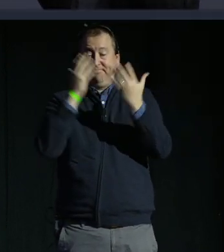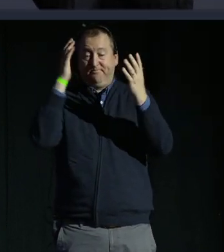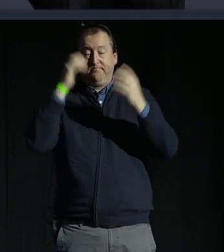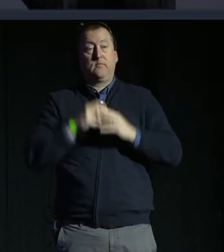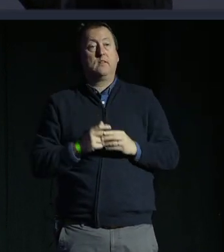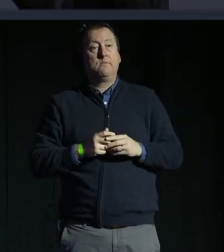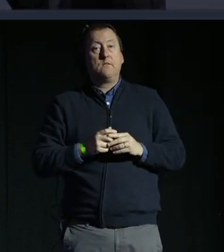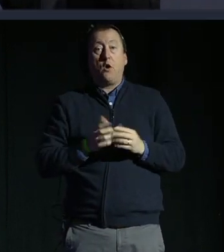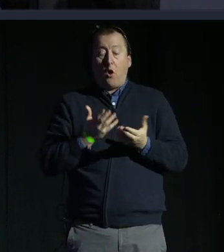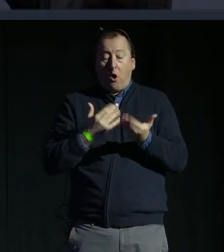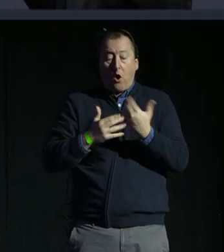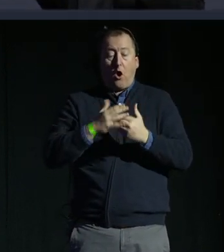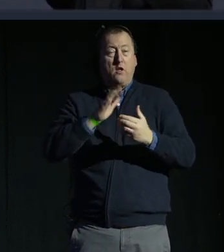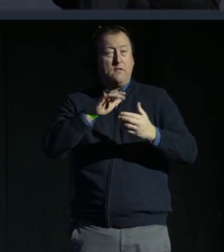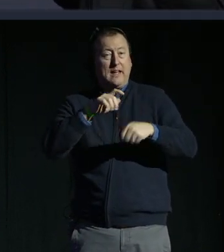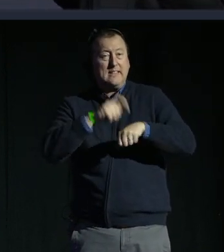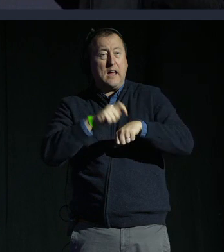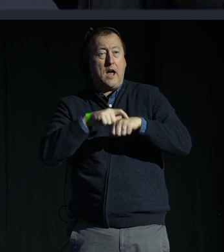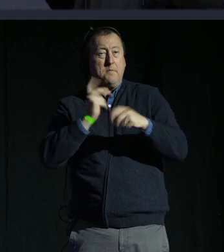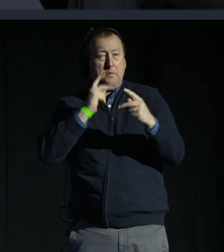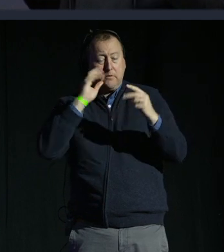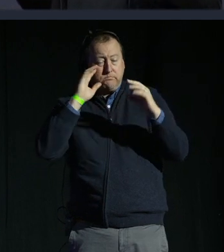DBT execution time in September,